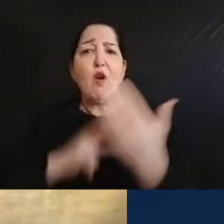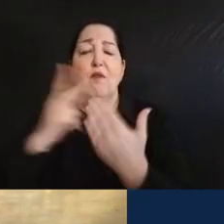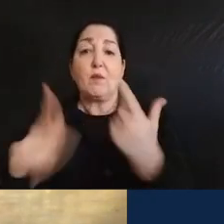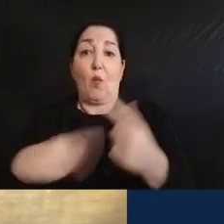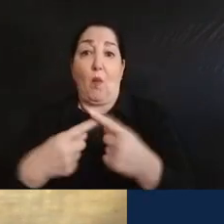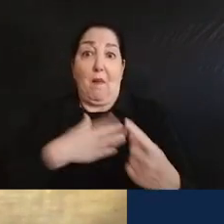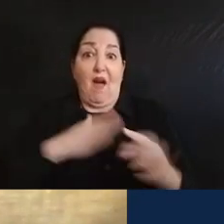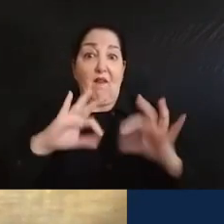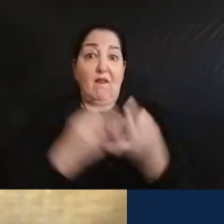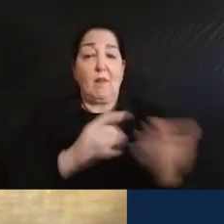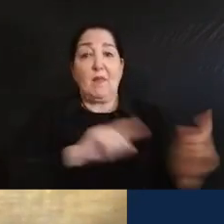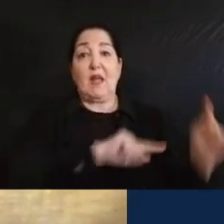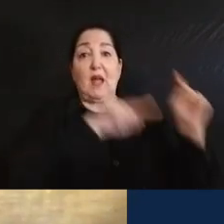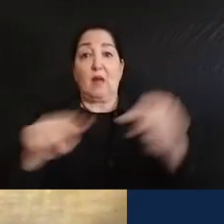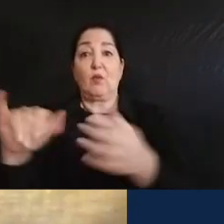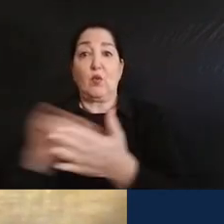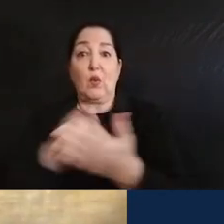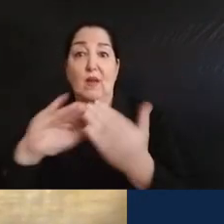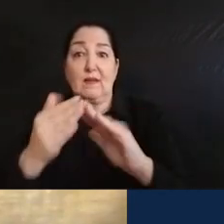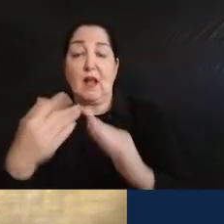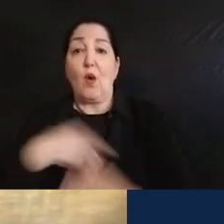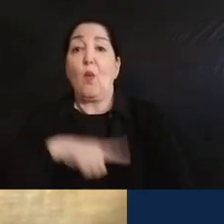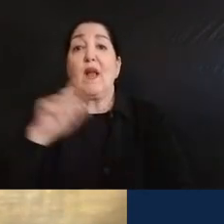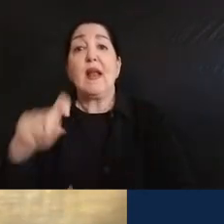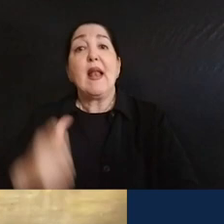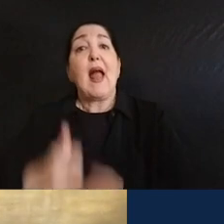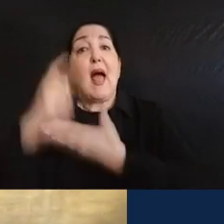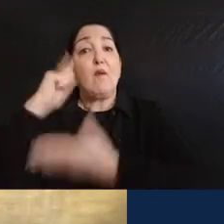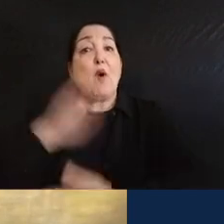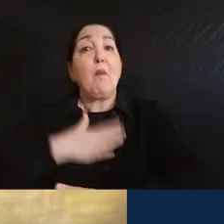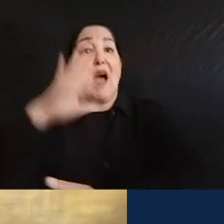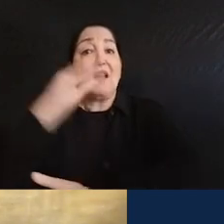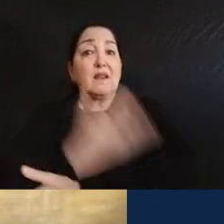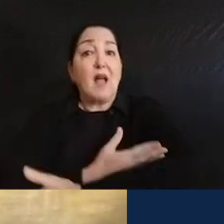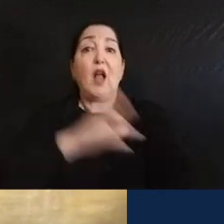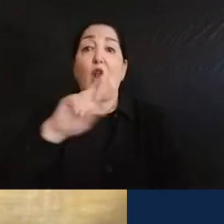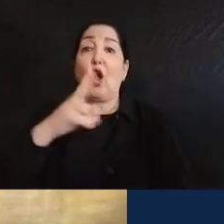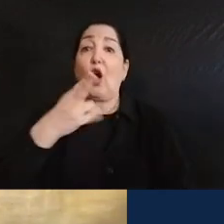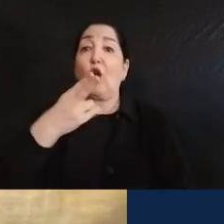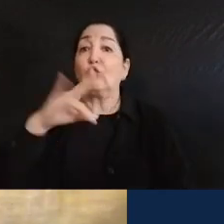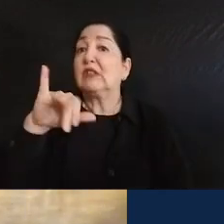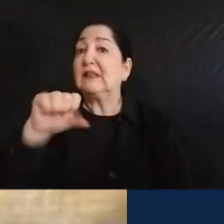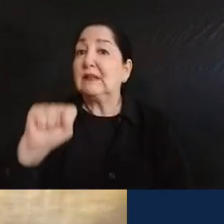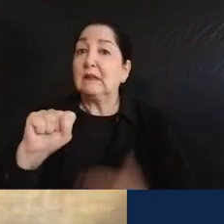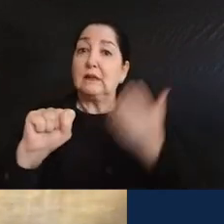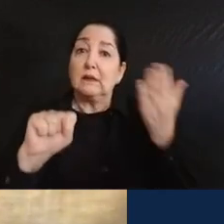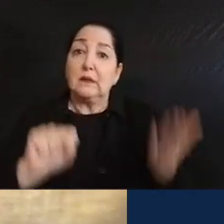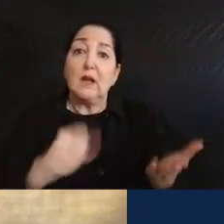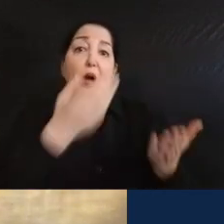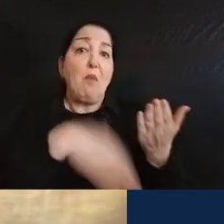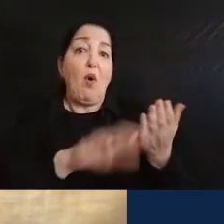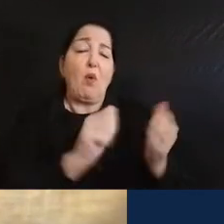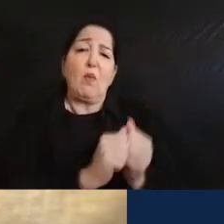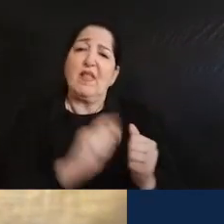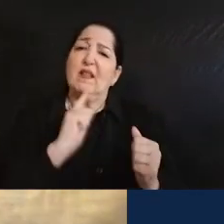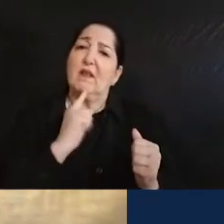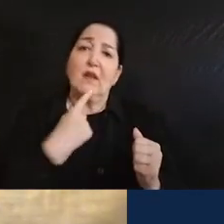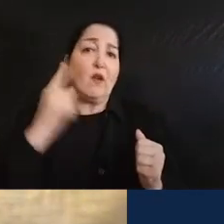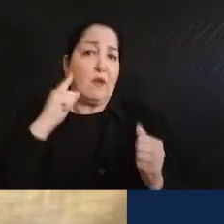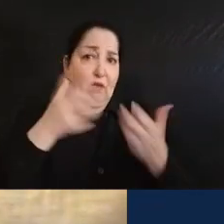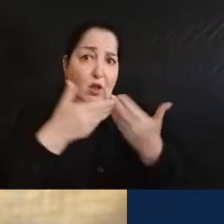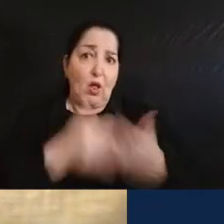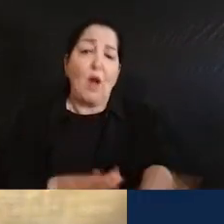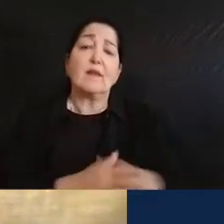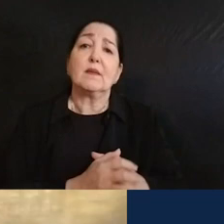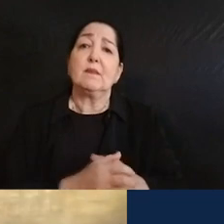incredible programs when my family came to New York City and we needed help for Reese, who was born with severe hearing loss. I